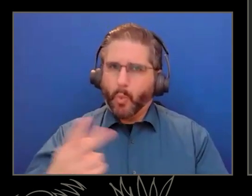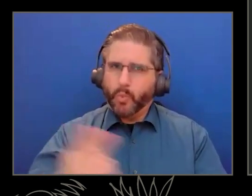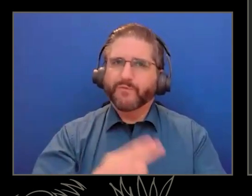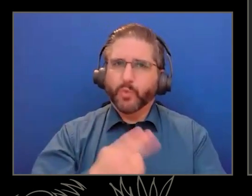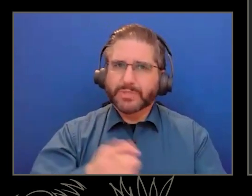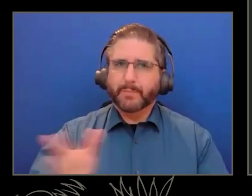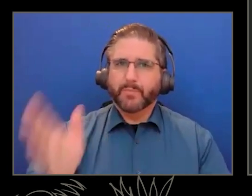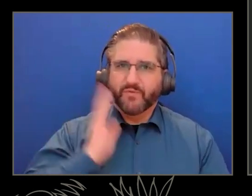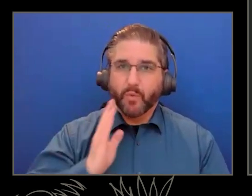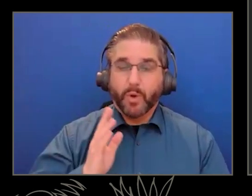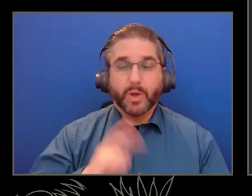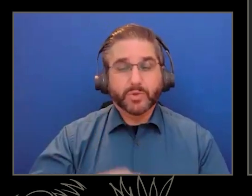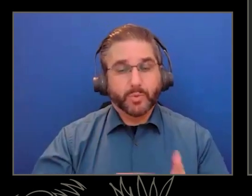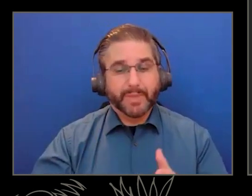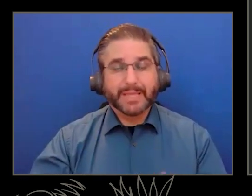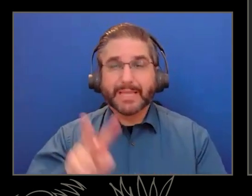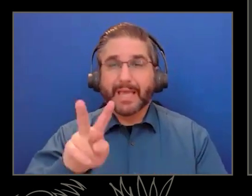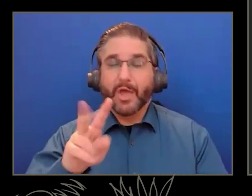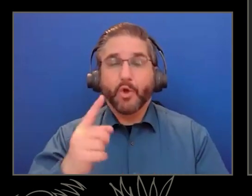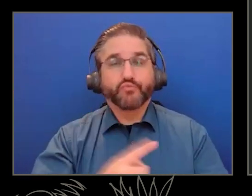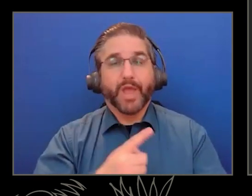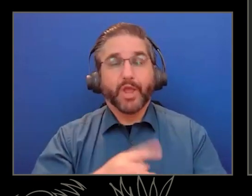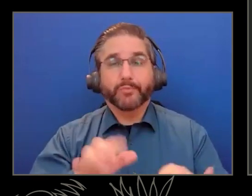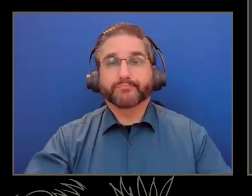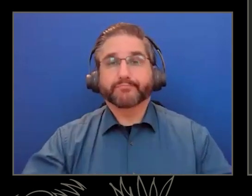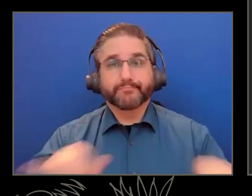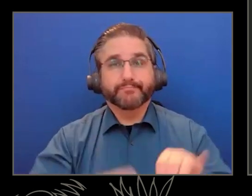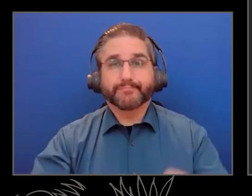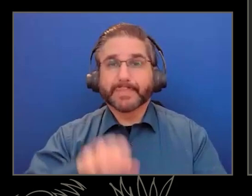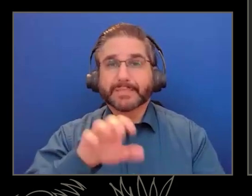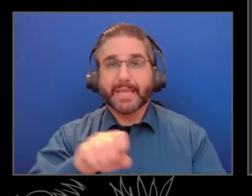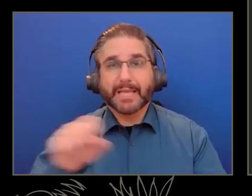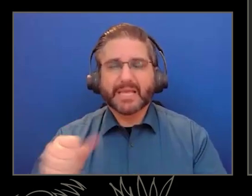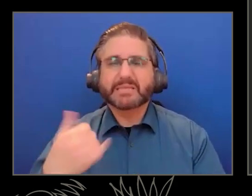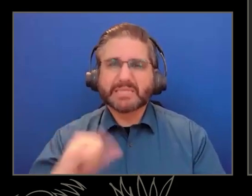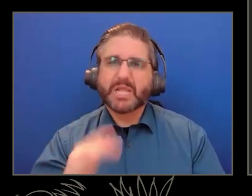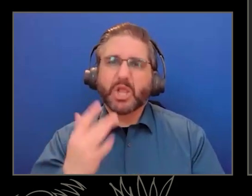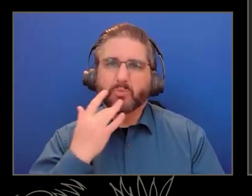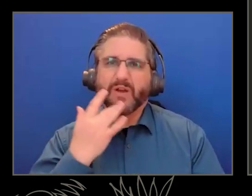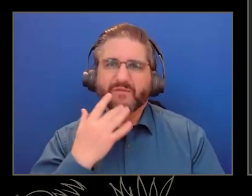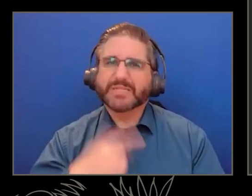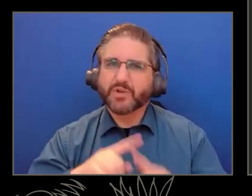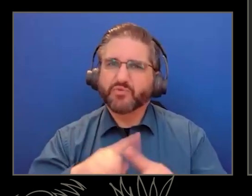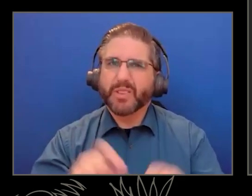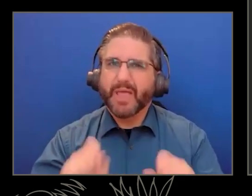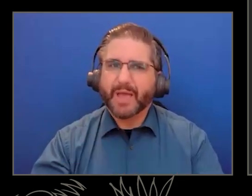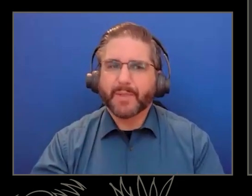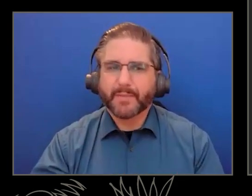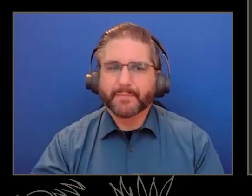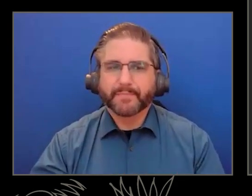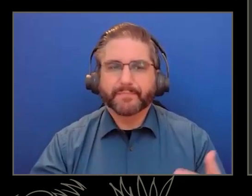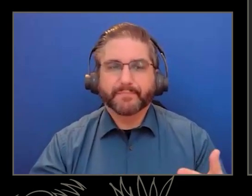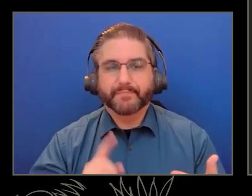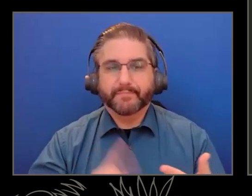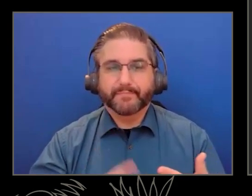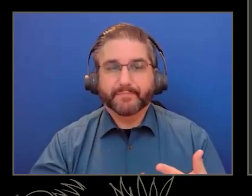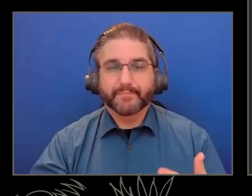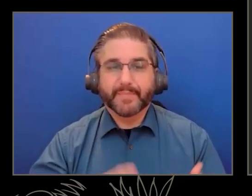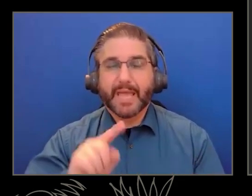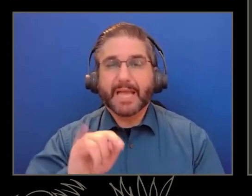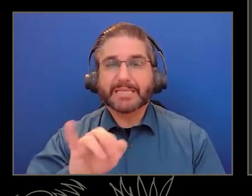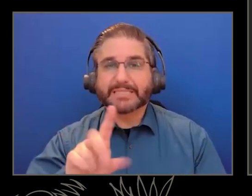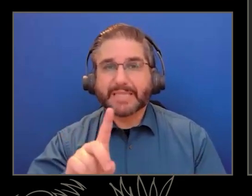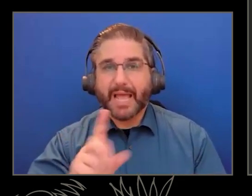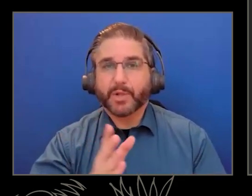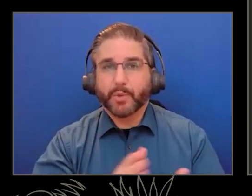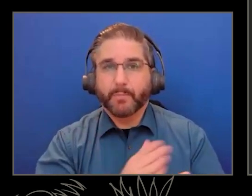us that vanilla CSS is still a preference and it's still reliable. And then we have styled components, which is right behind it, and we can